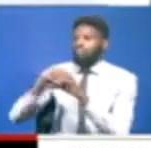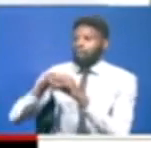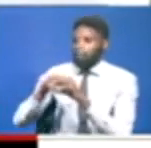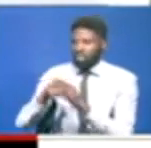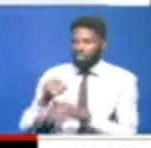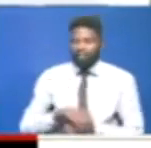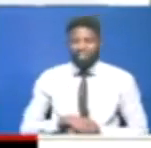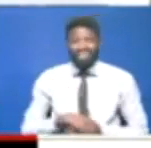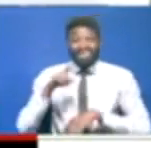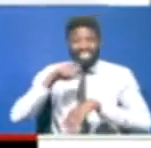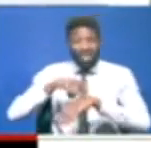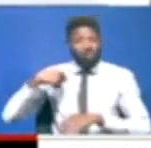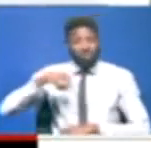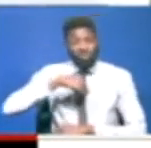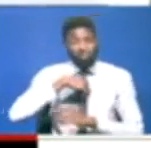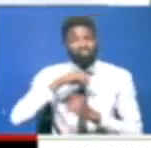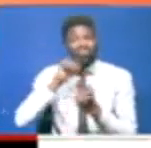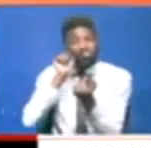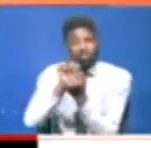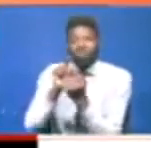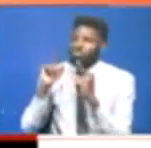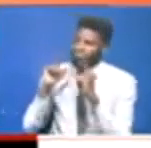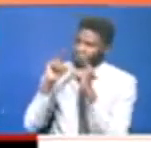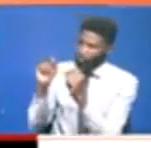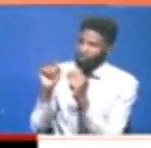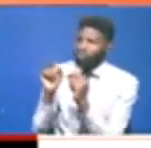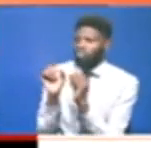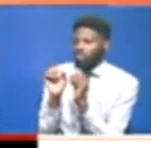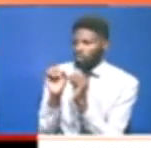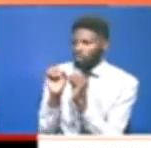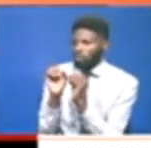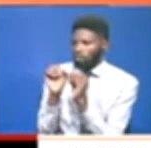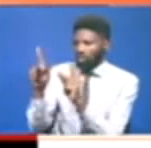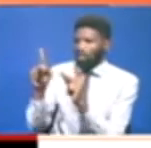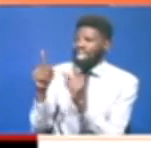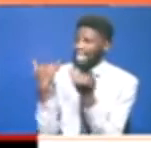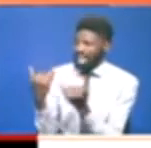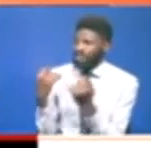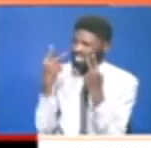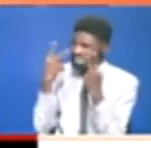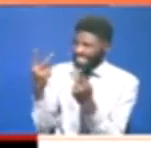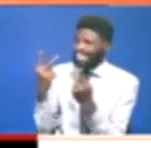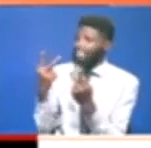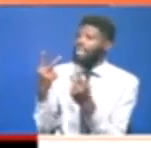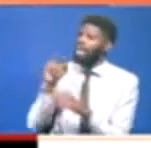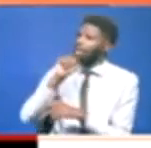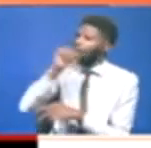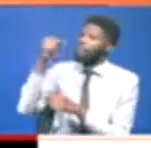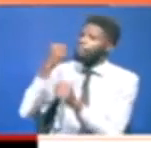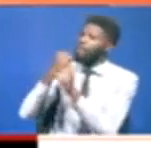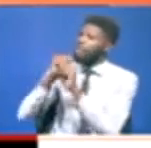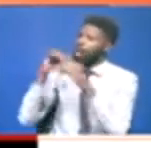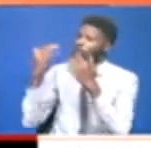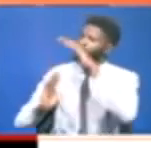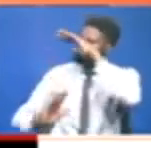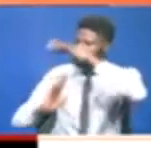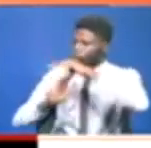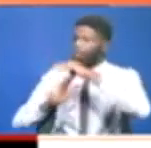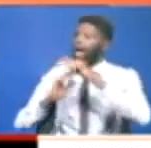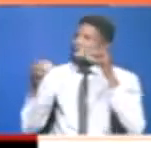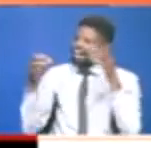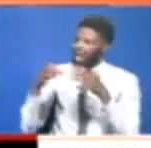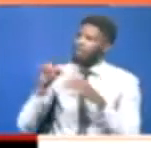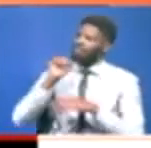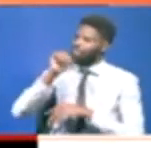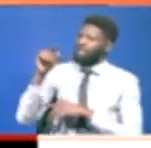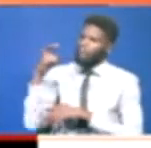when we come to you, for example, we tell you that in terms of the performance of the industry, these are the leading schemes, these are the leading